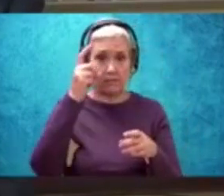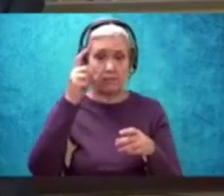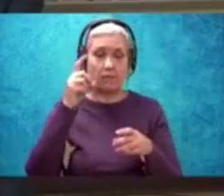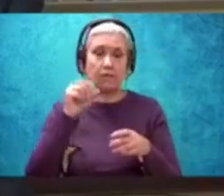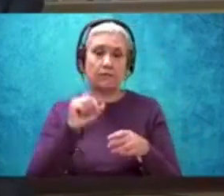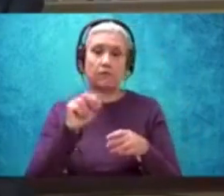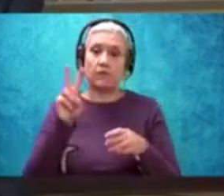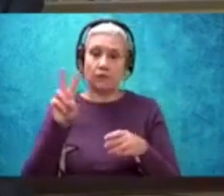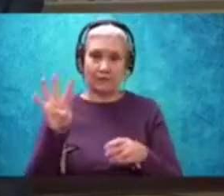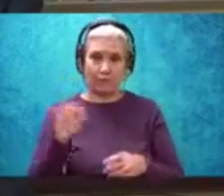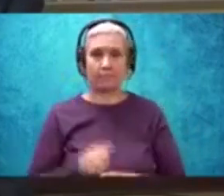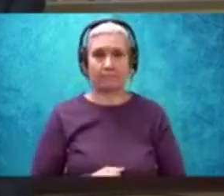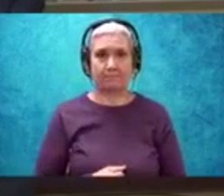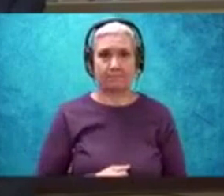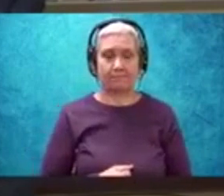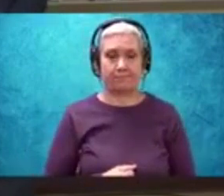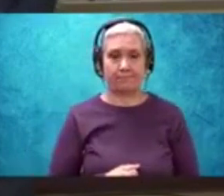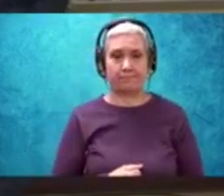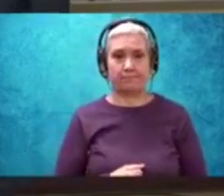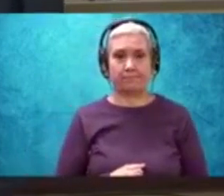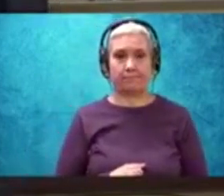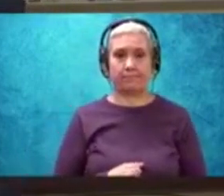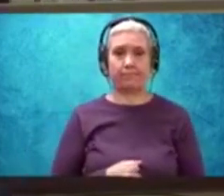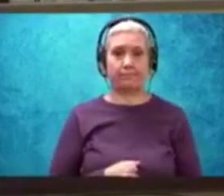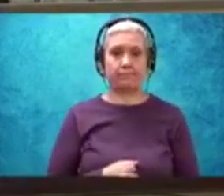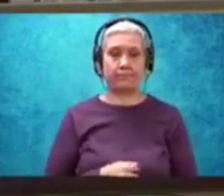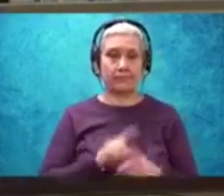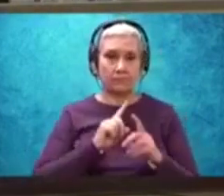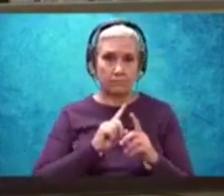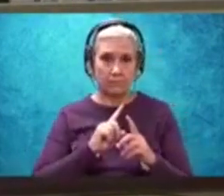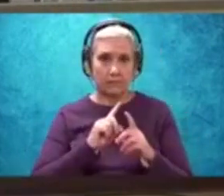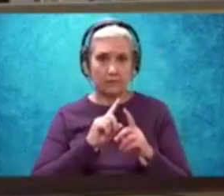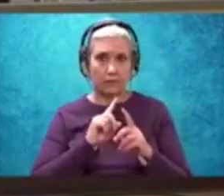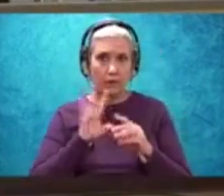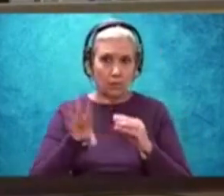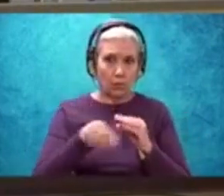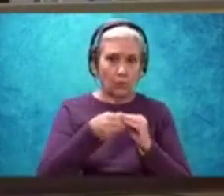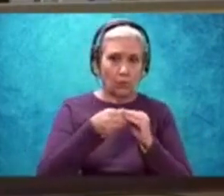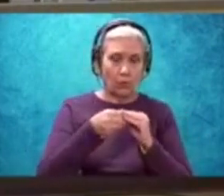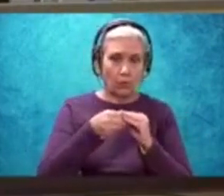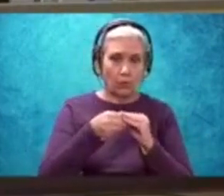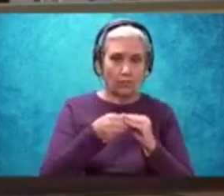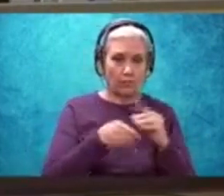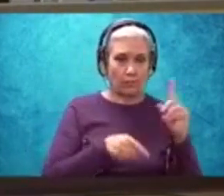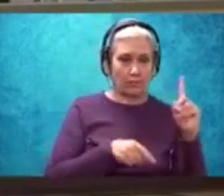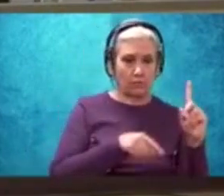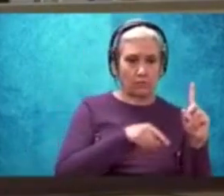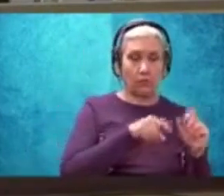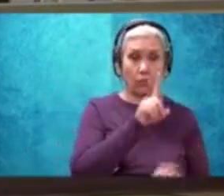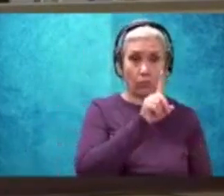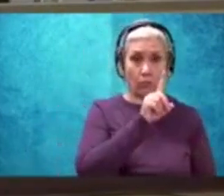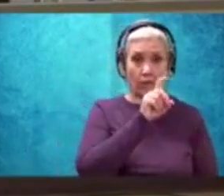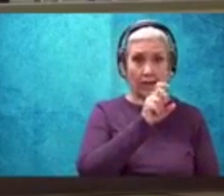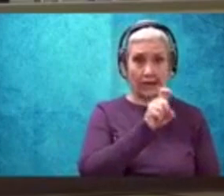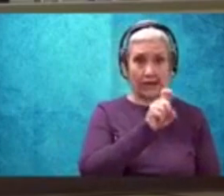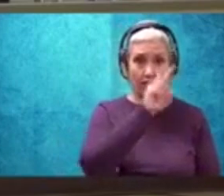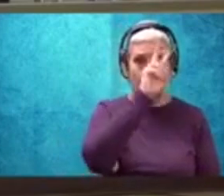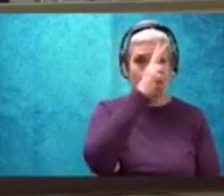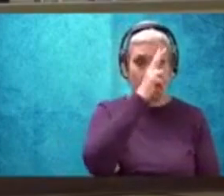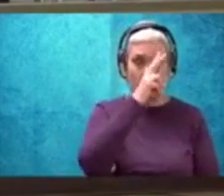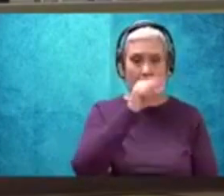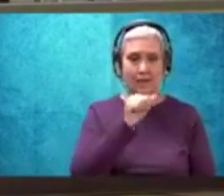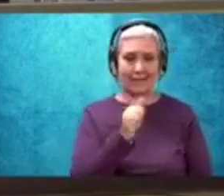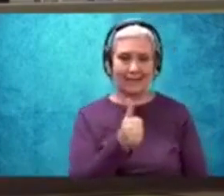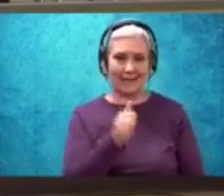gives us a product of 24. And that sum, I don't know if you can see this equation down here, but we've got 1x squared plus